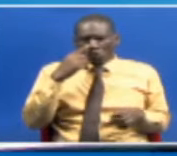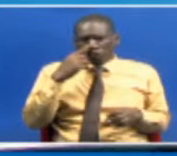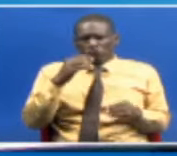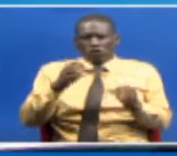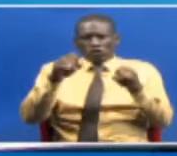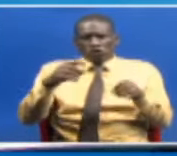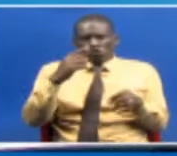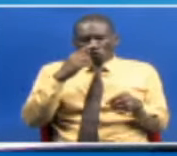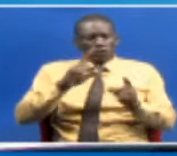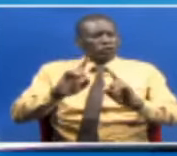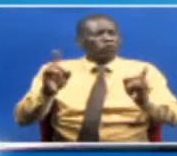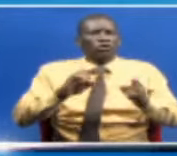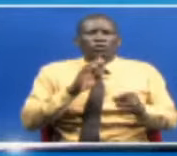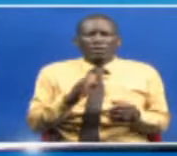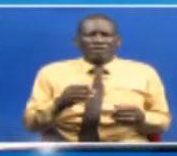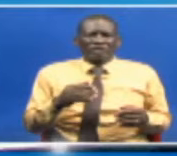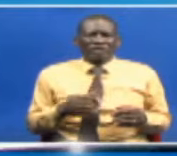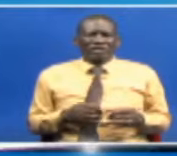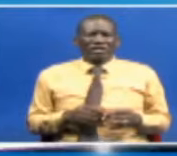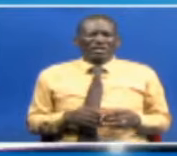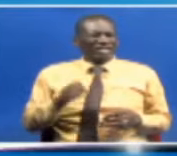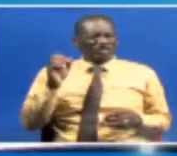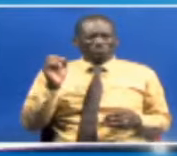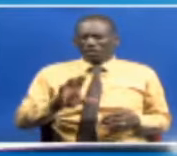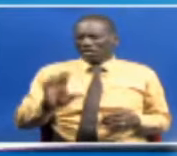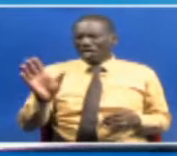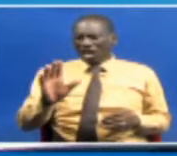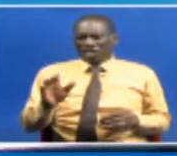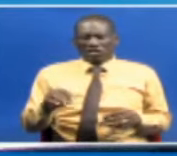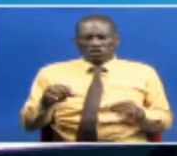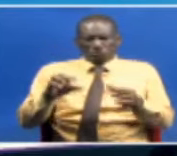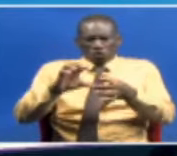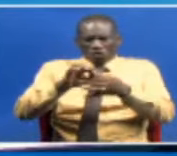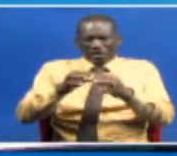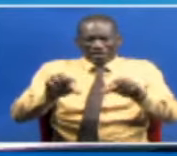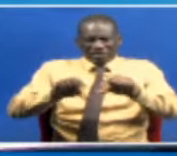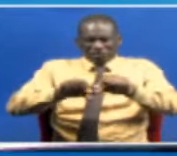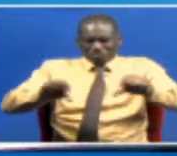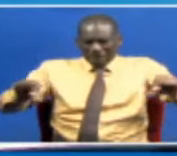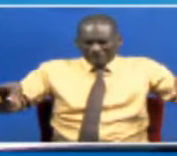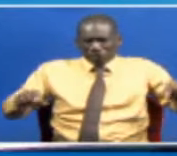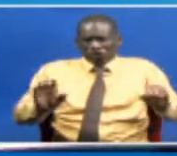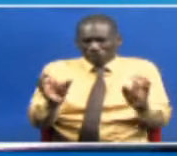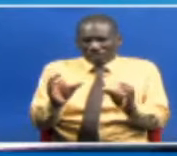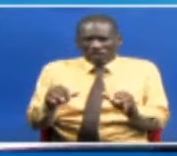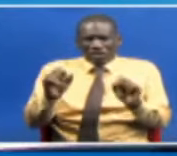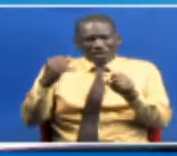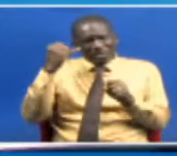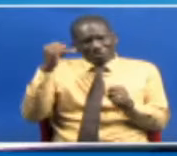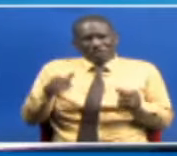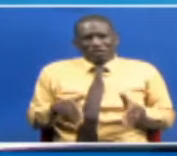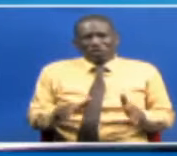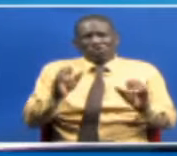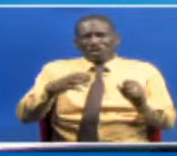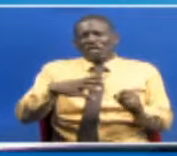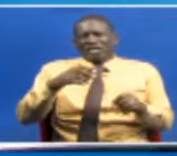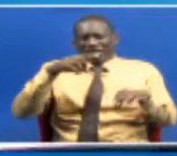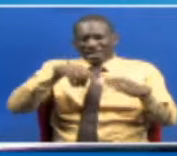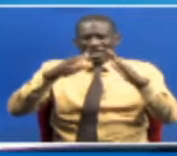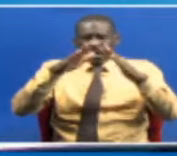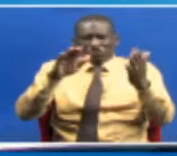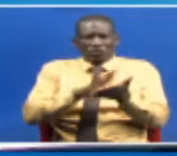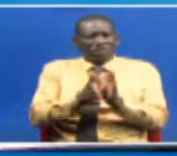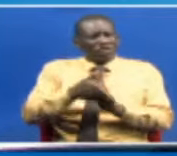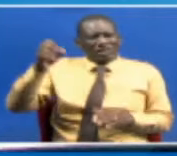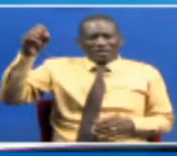not going to be much more expensive to reticulate. You can imagine the way you could go to a house without